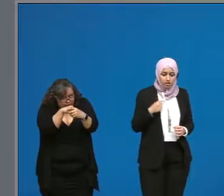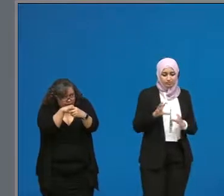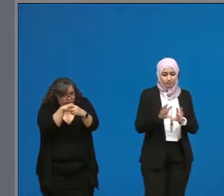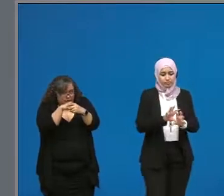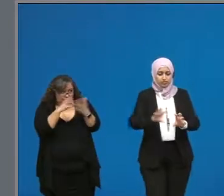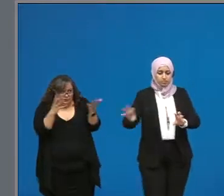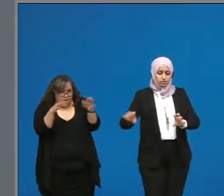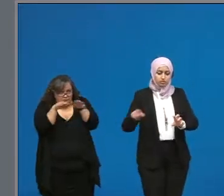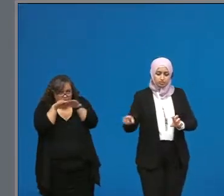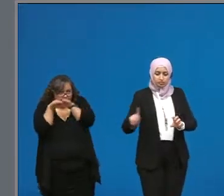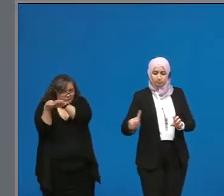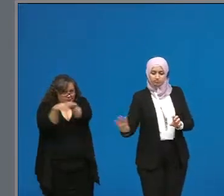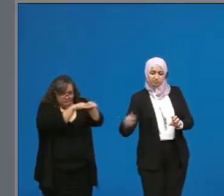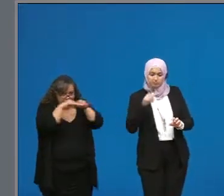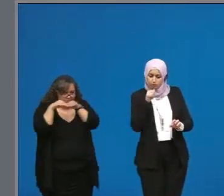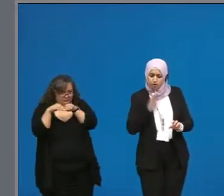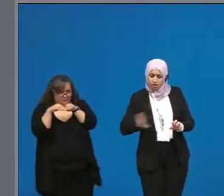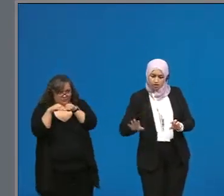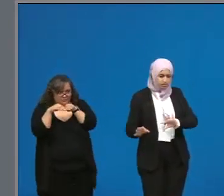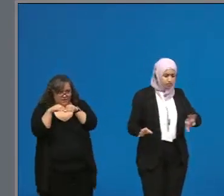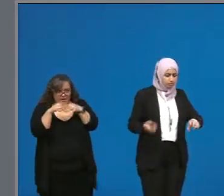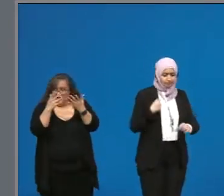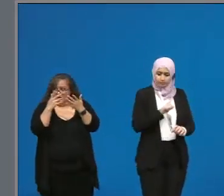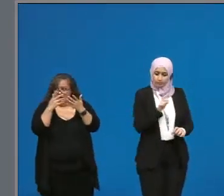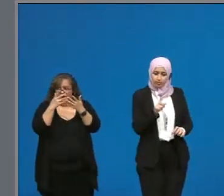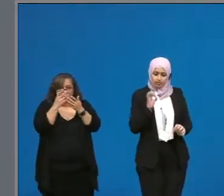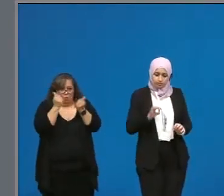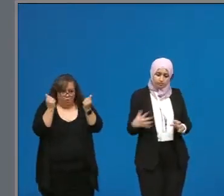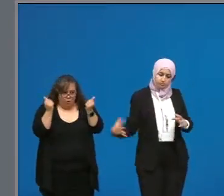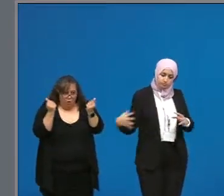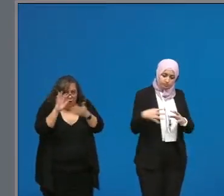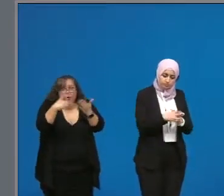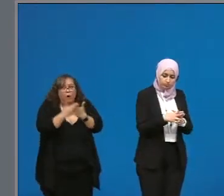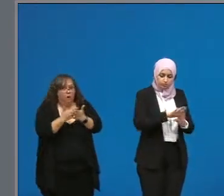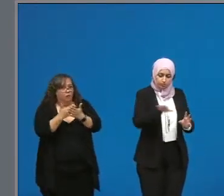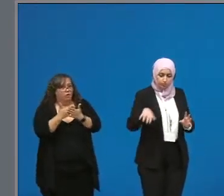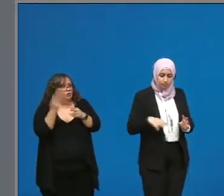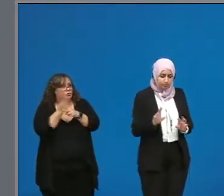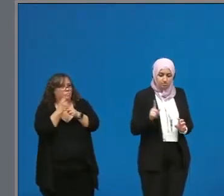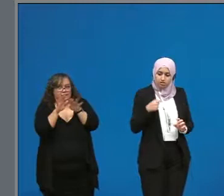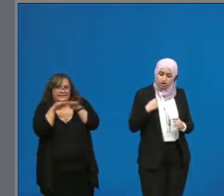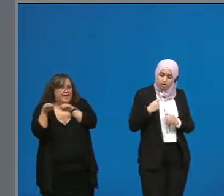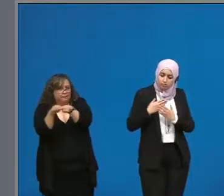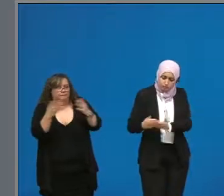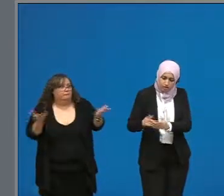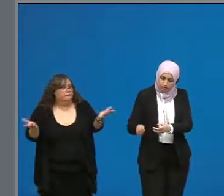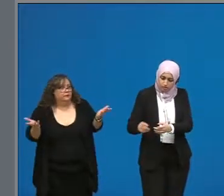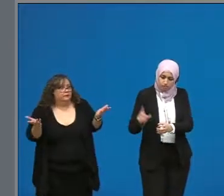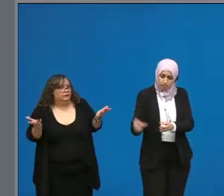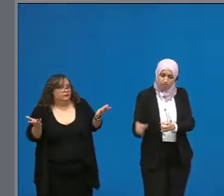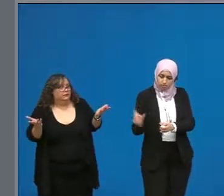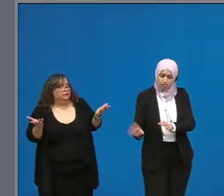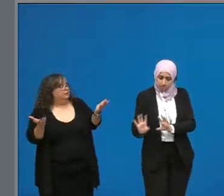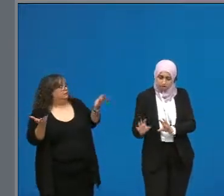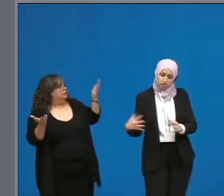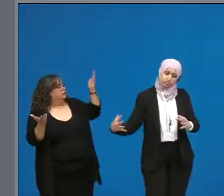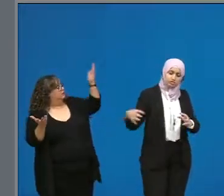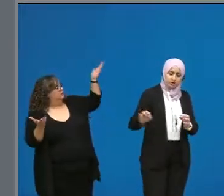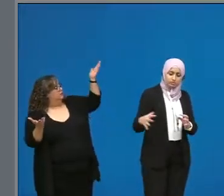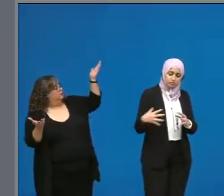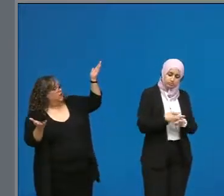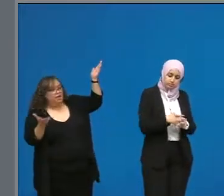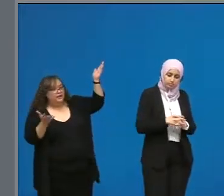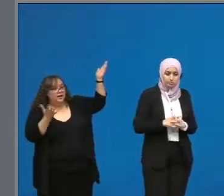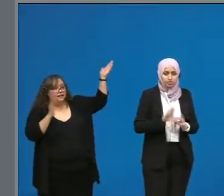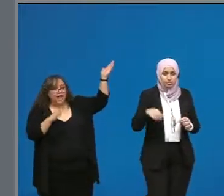to class the general population. Because there's a reality in our classrooms and in our universities, and it's this,